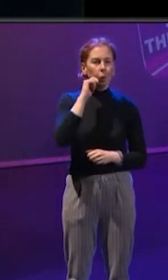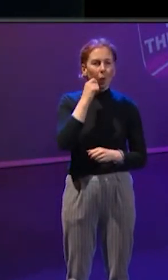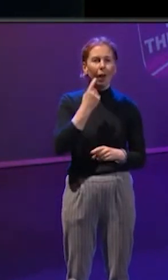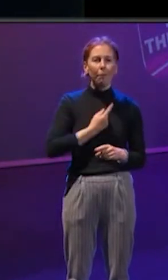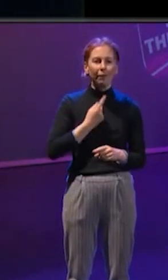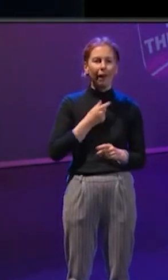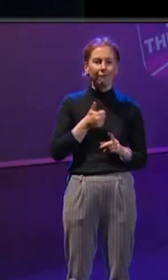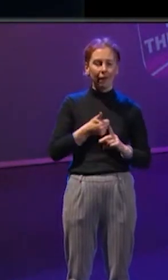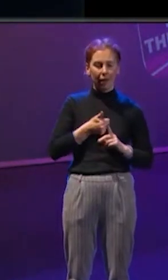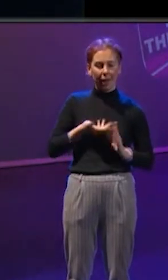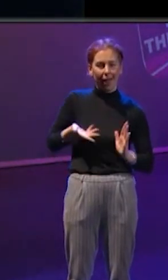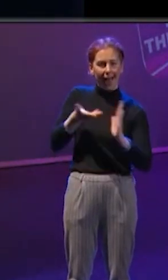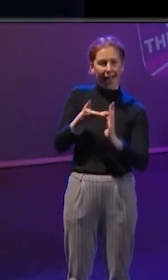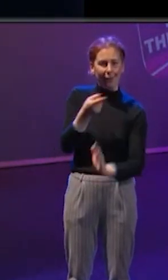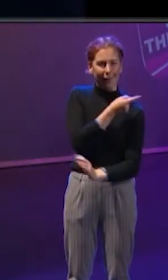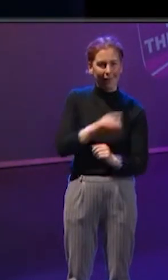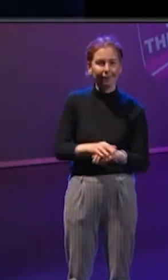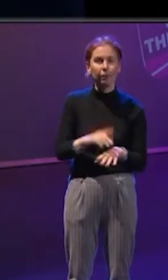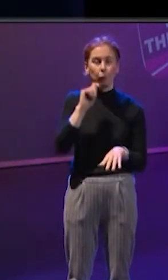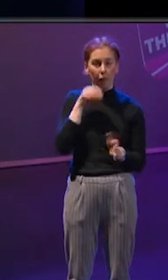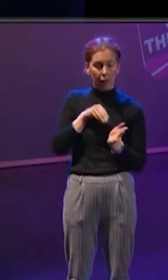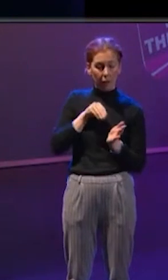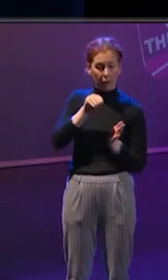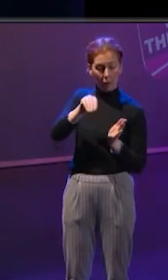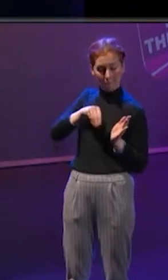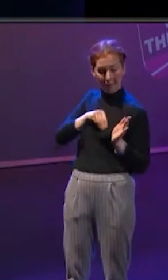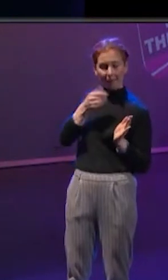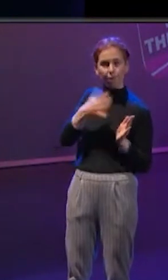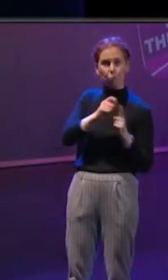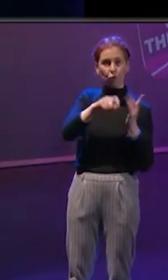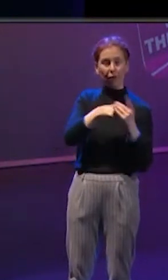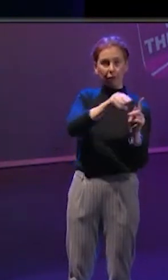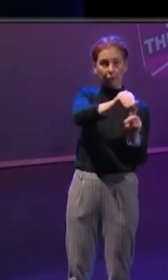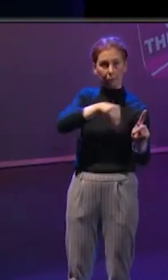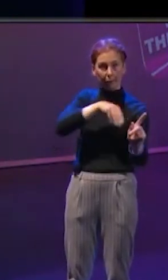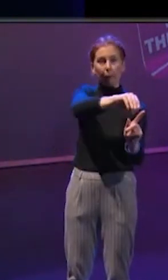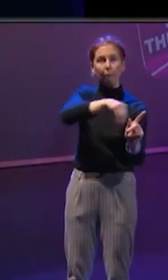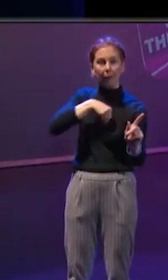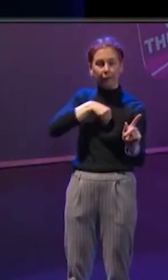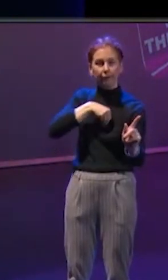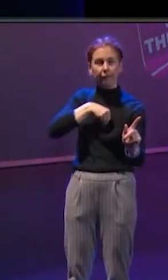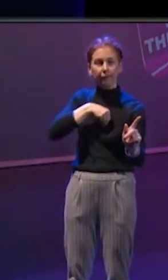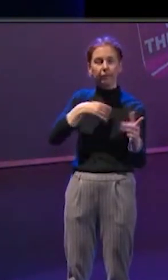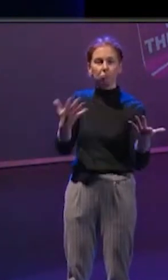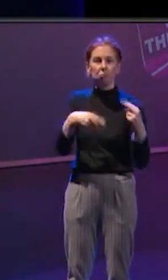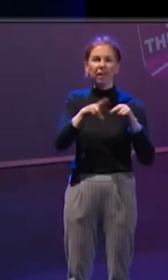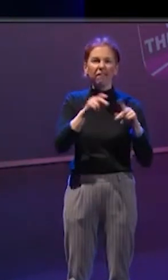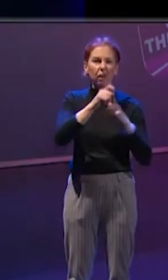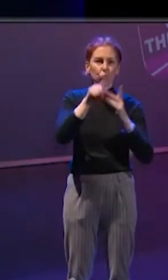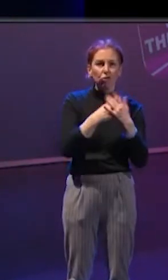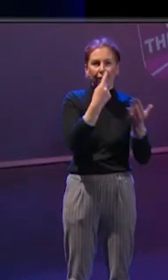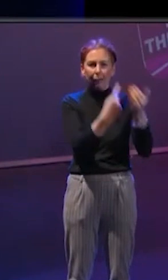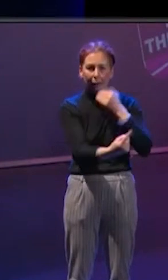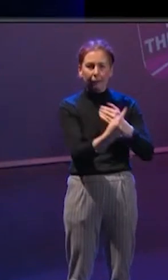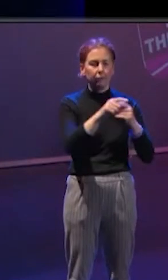out of the project budgets. Like, that is how ultimately we make money on an independent or project by project basis.